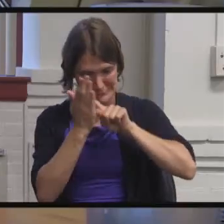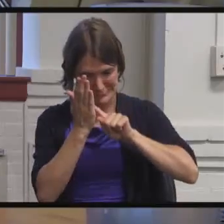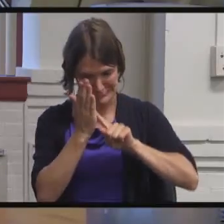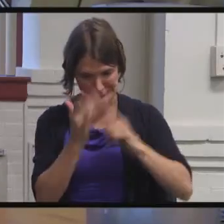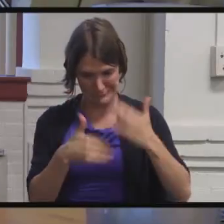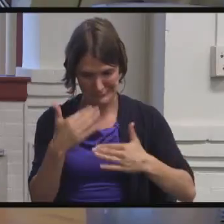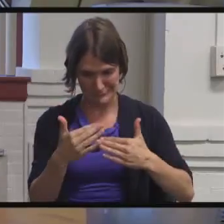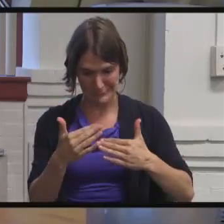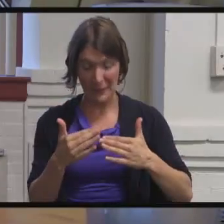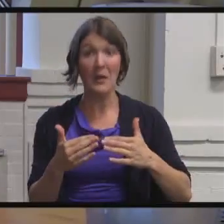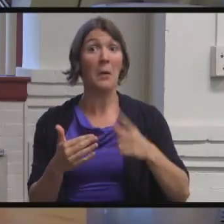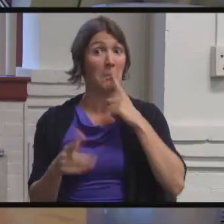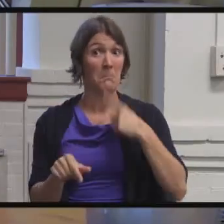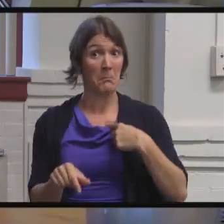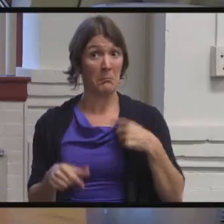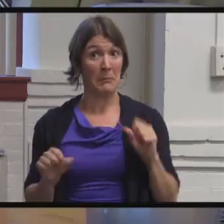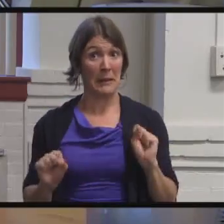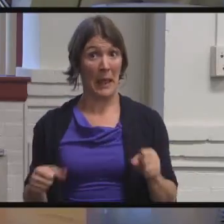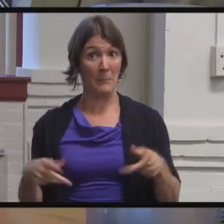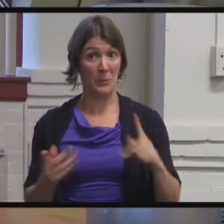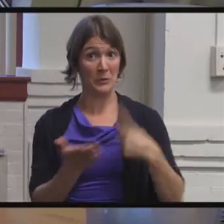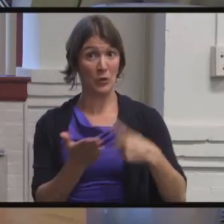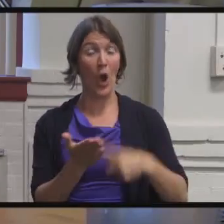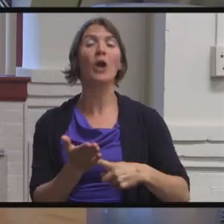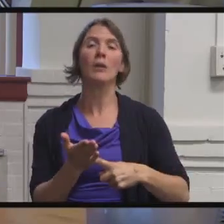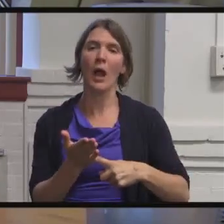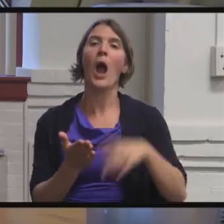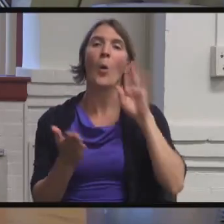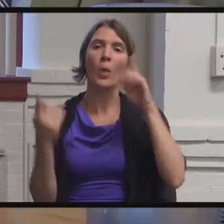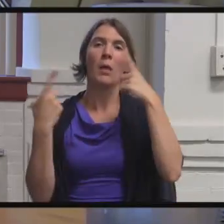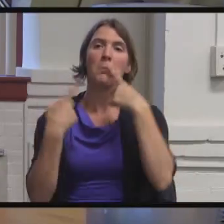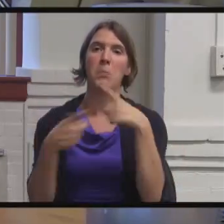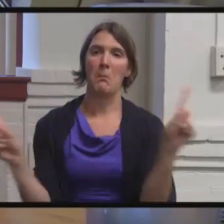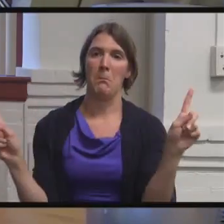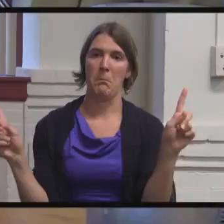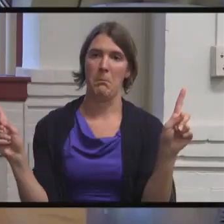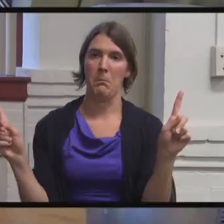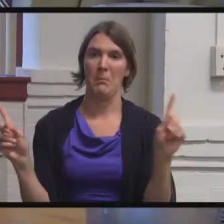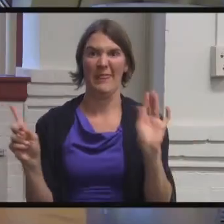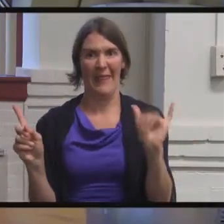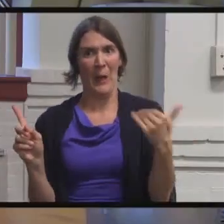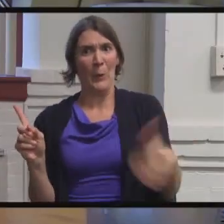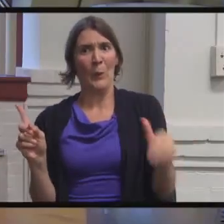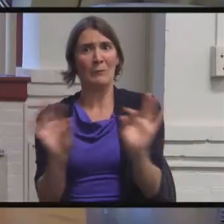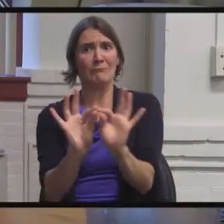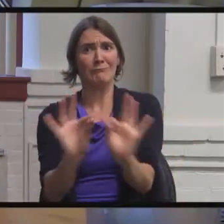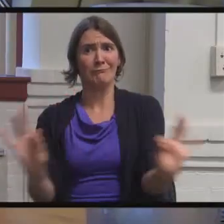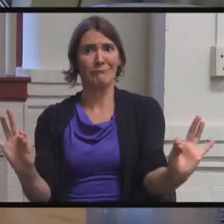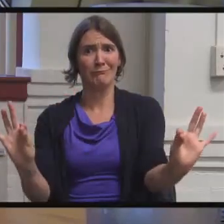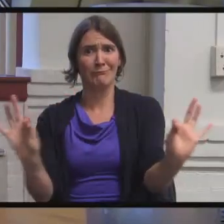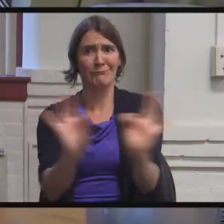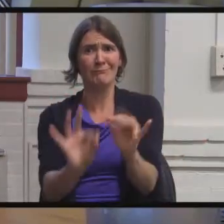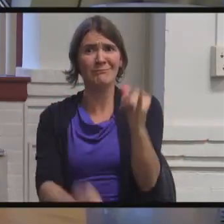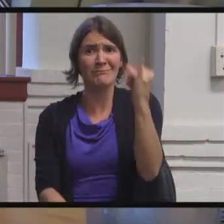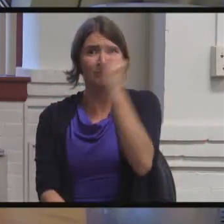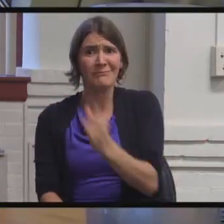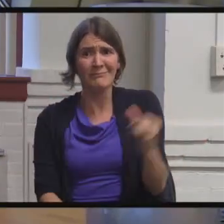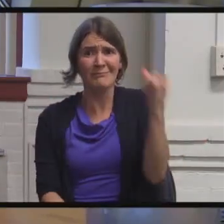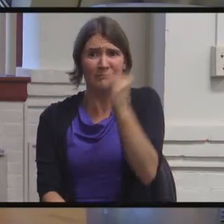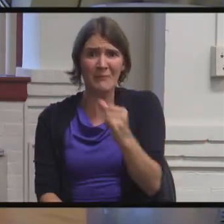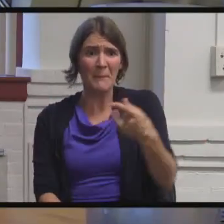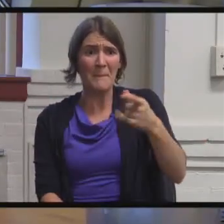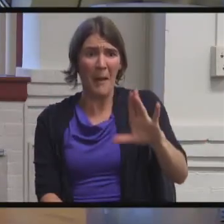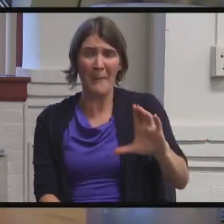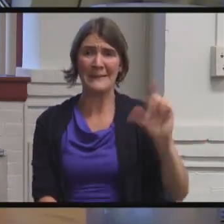we've got the ability to talk about that in public, that's our intention, because this is a matter of way, way clear